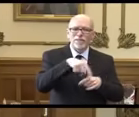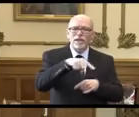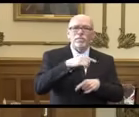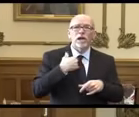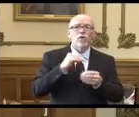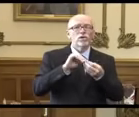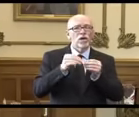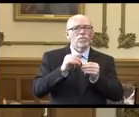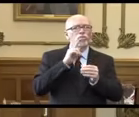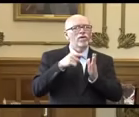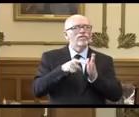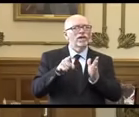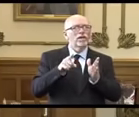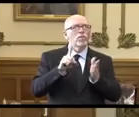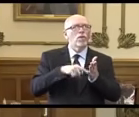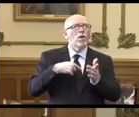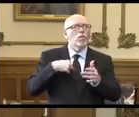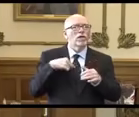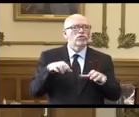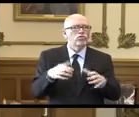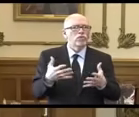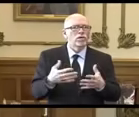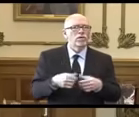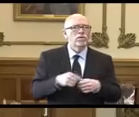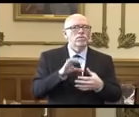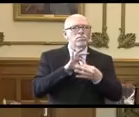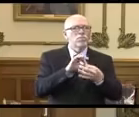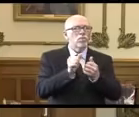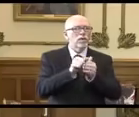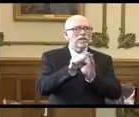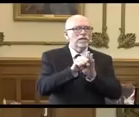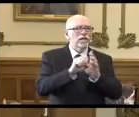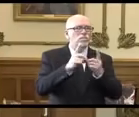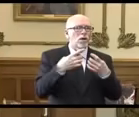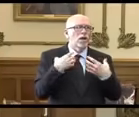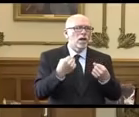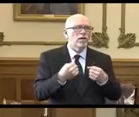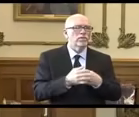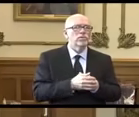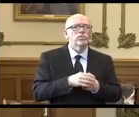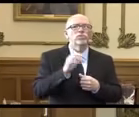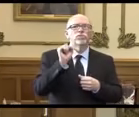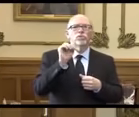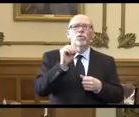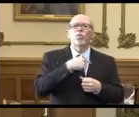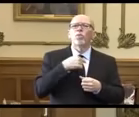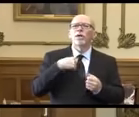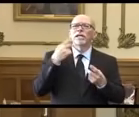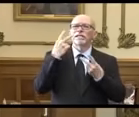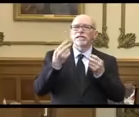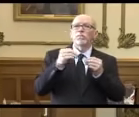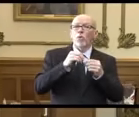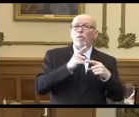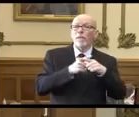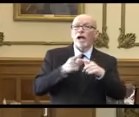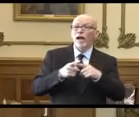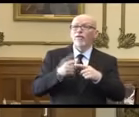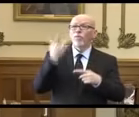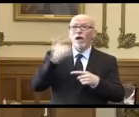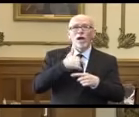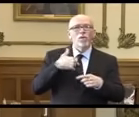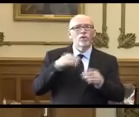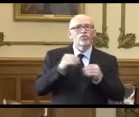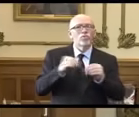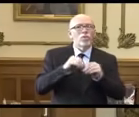are a reflection of the work that we are doing in partnership with the State Department of Health. So we're seeing more positives because we're doing